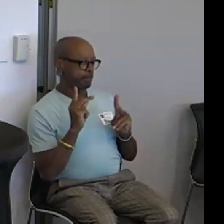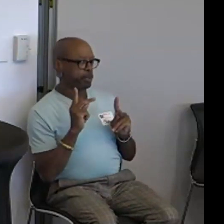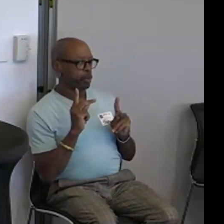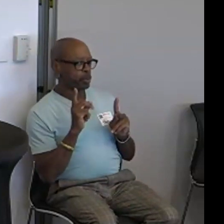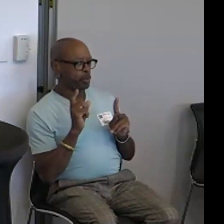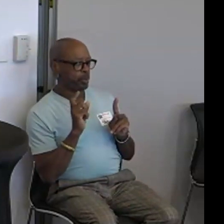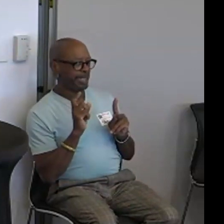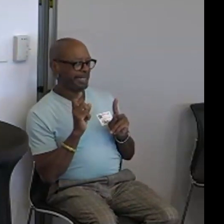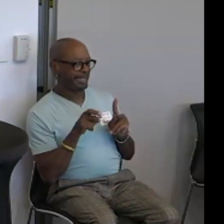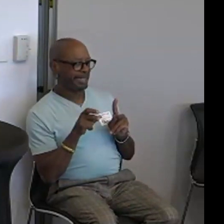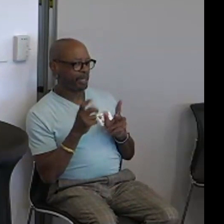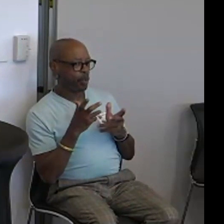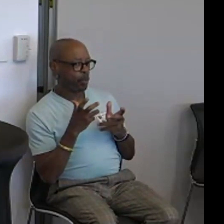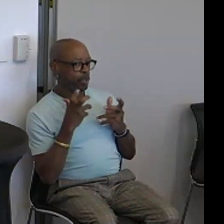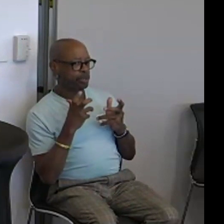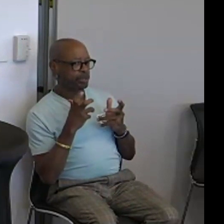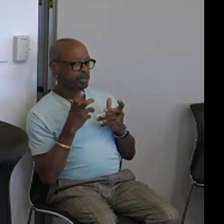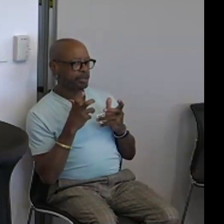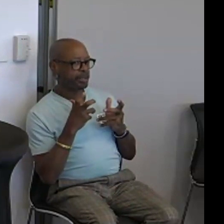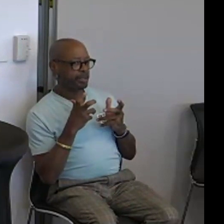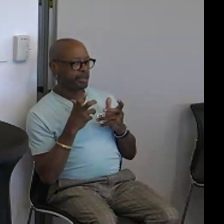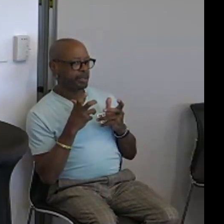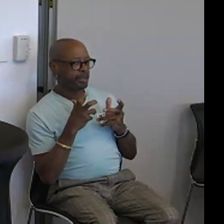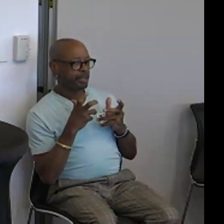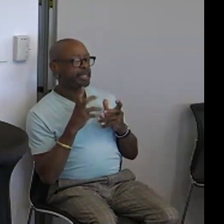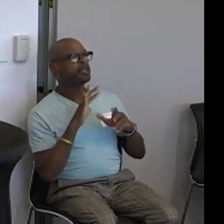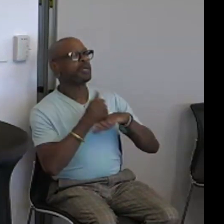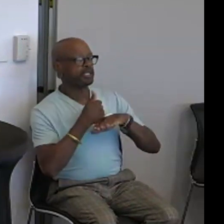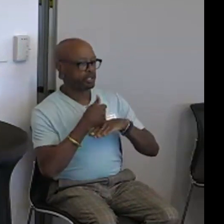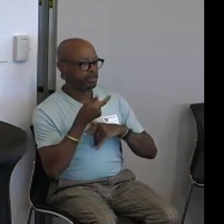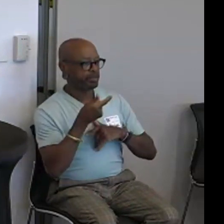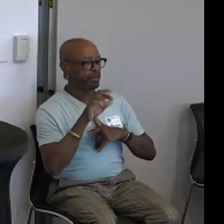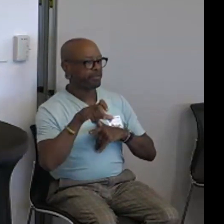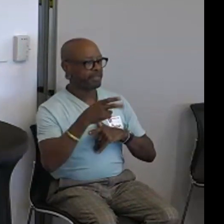that need and want and can best inform the creation of these graphics.